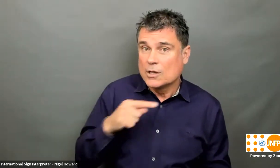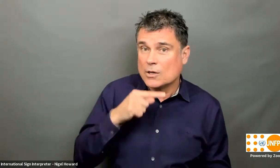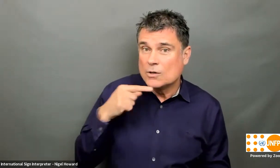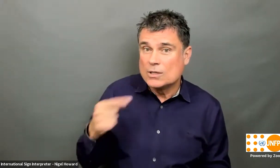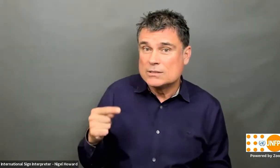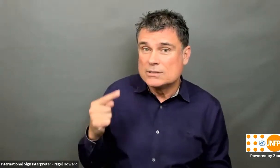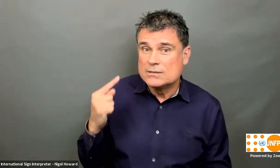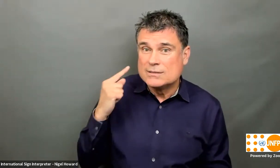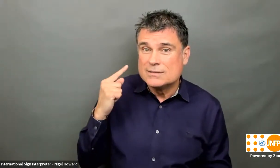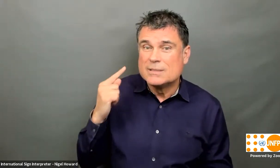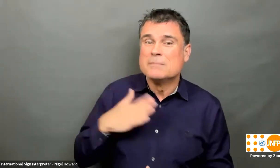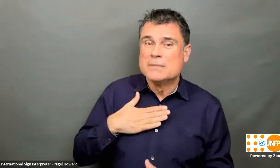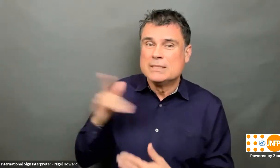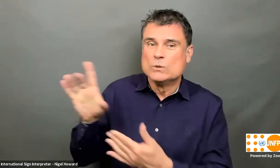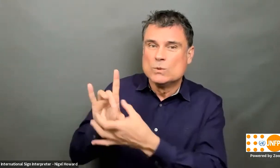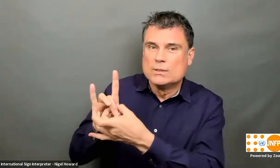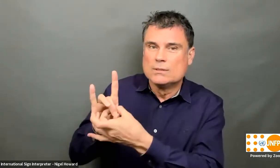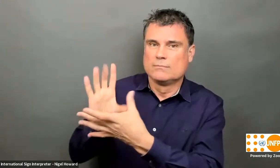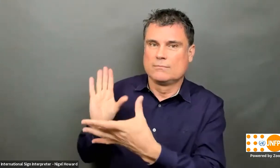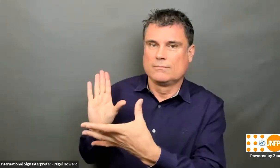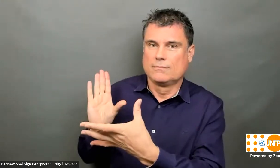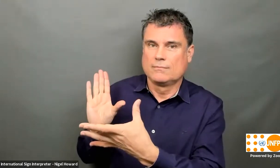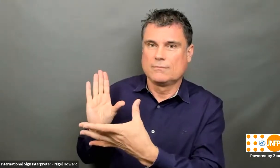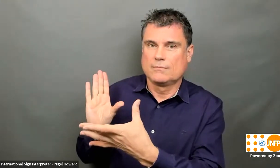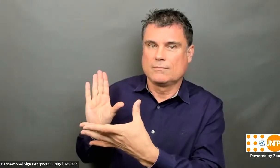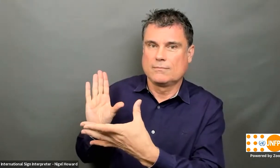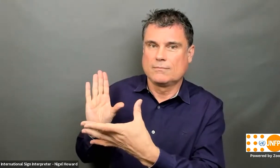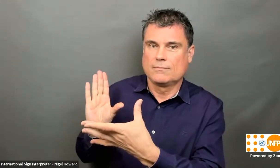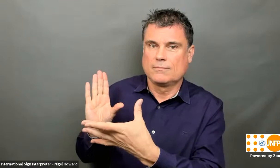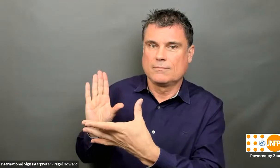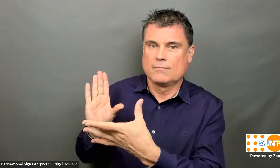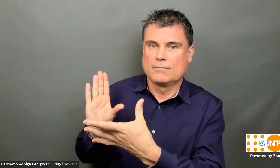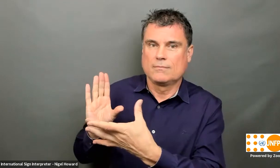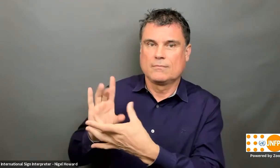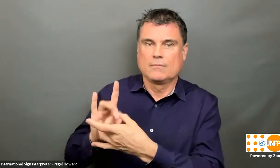Yeah, and I can hear myself on the English channel.